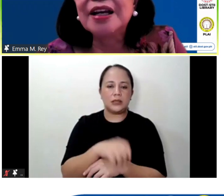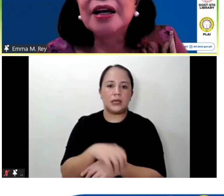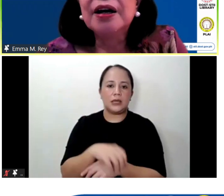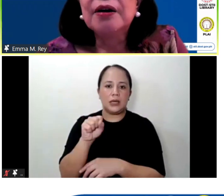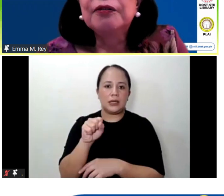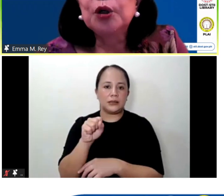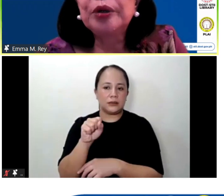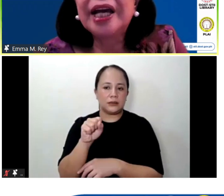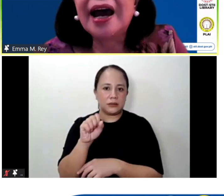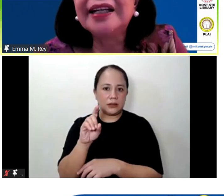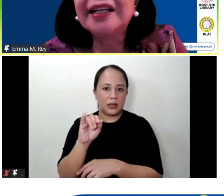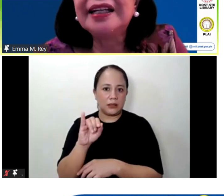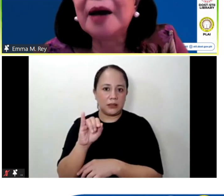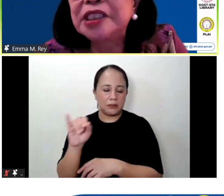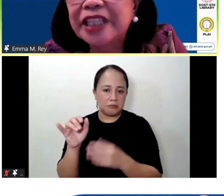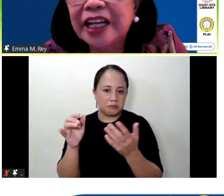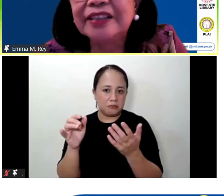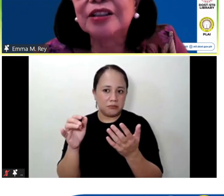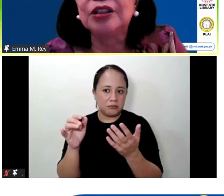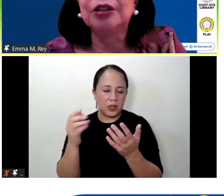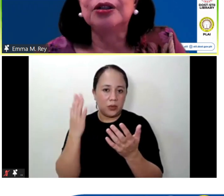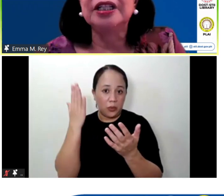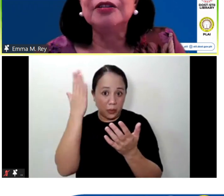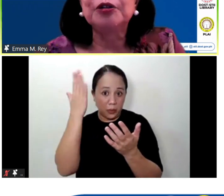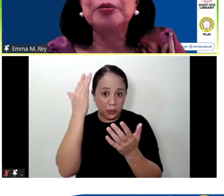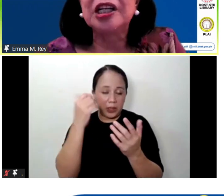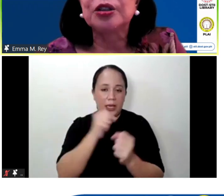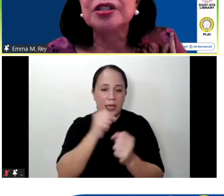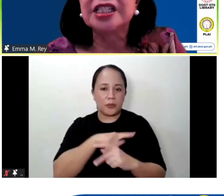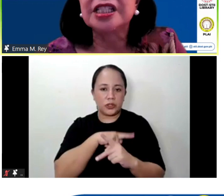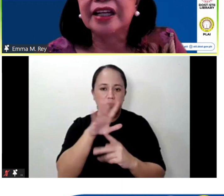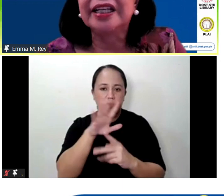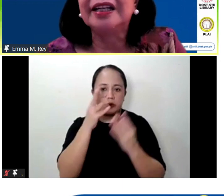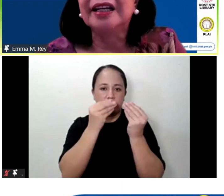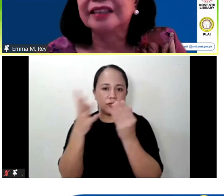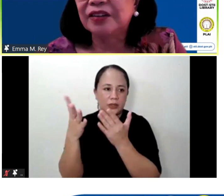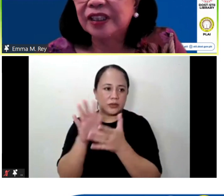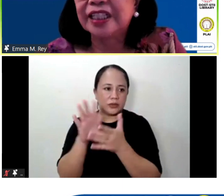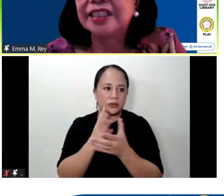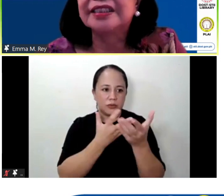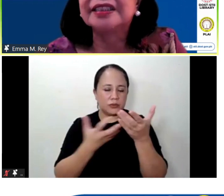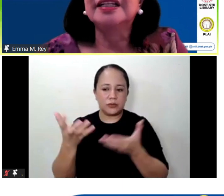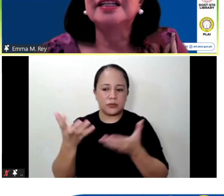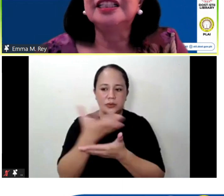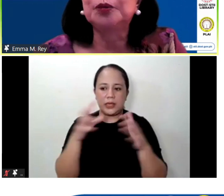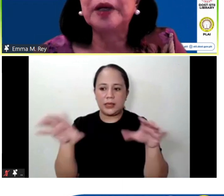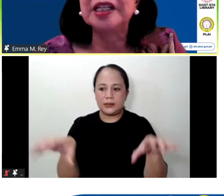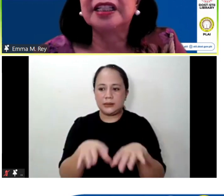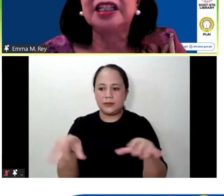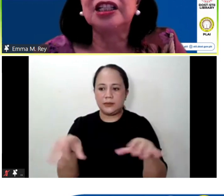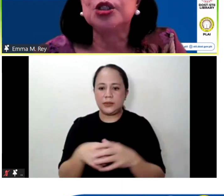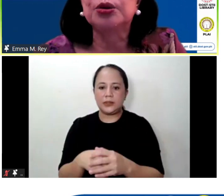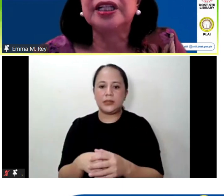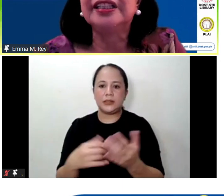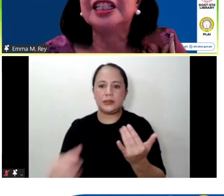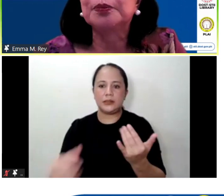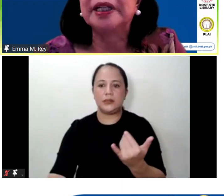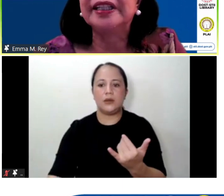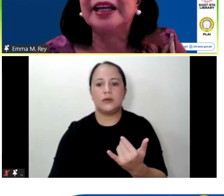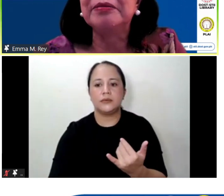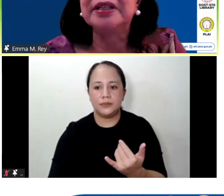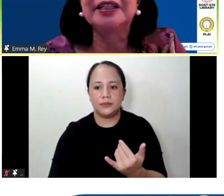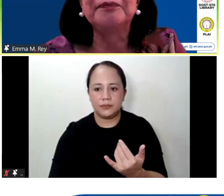DOST-STII, for we highly appreciate your information sharing activities, especially during